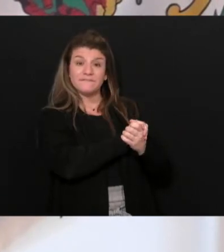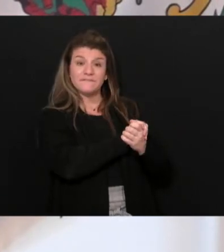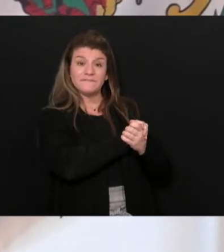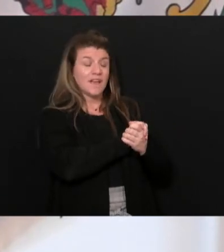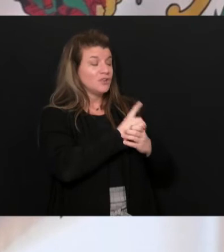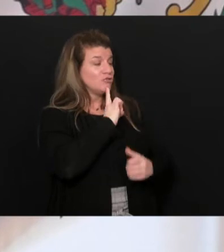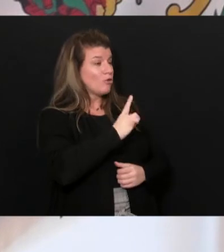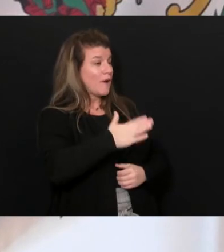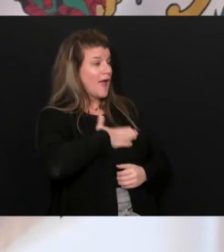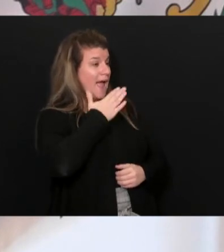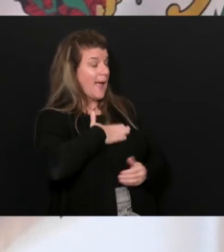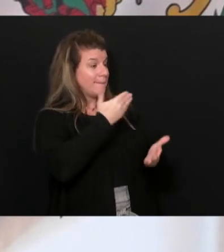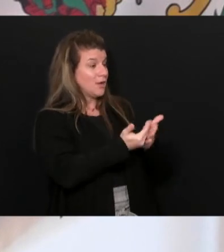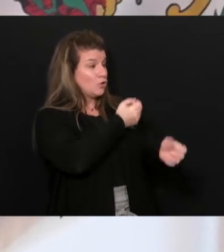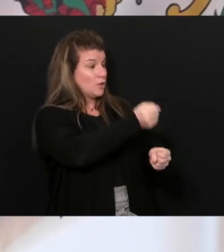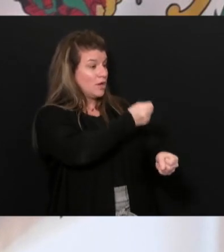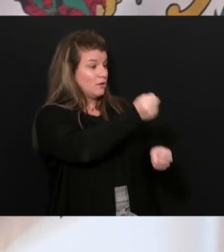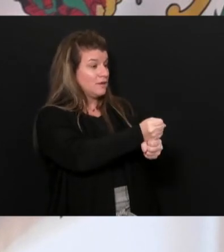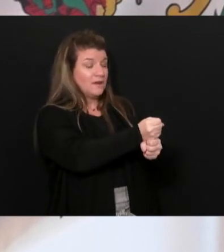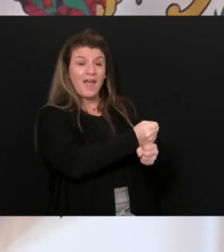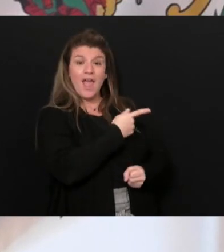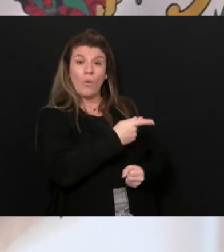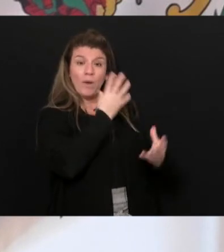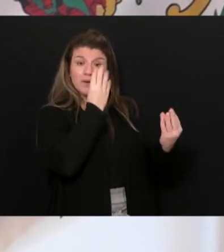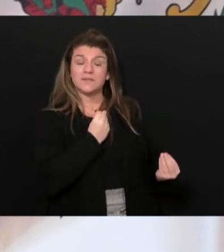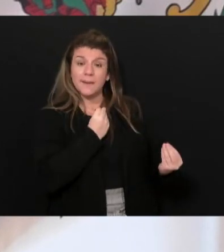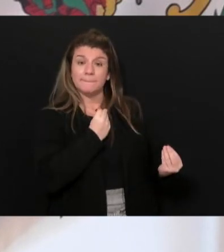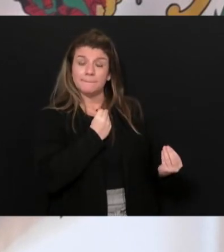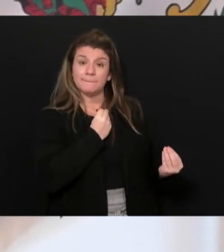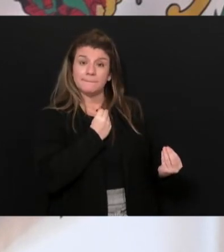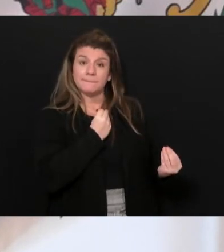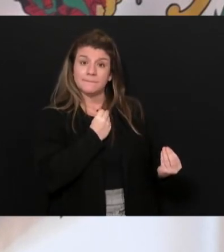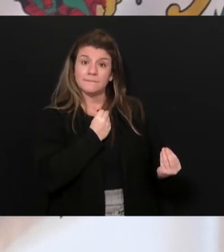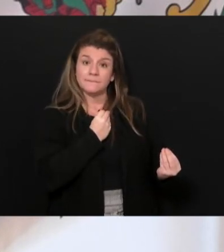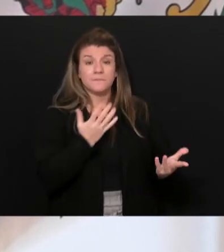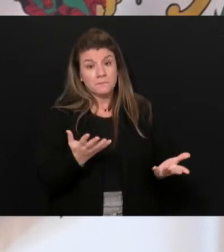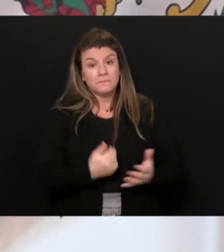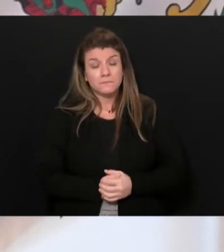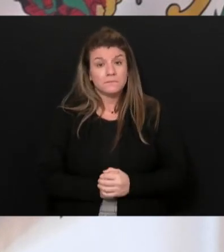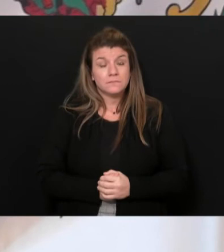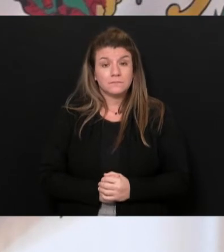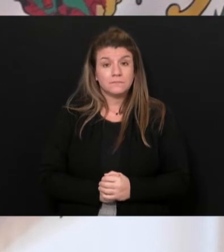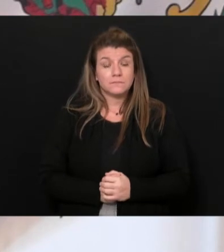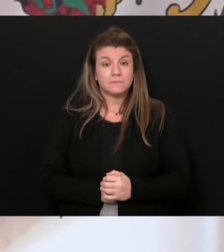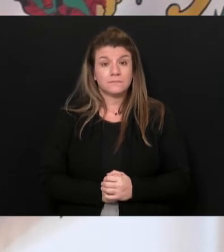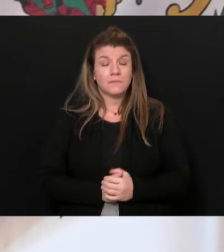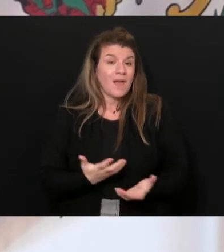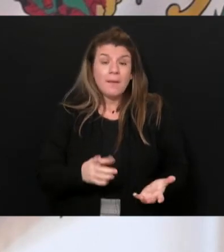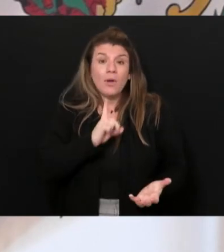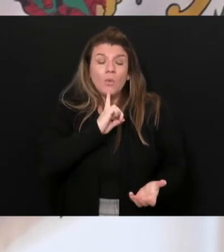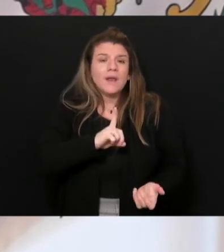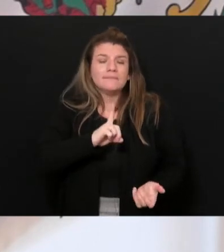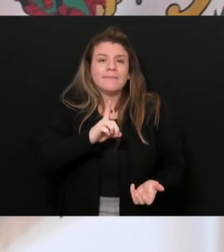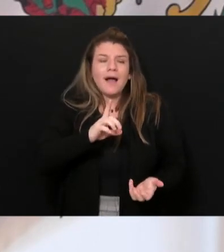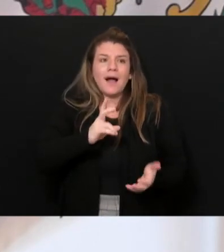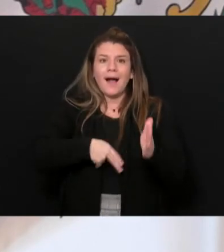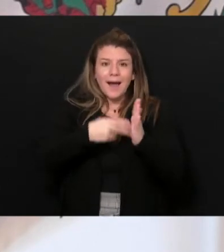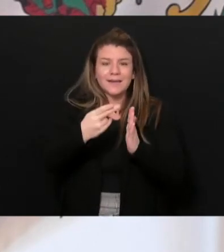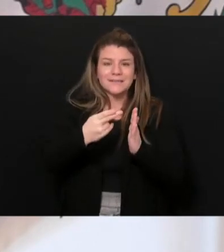a happy new year, and both of us went to sleep. Now, the bottom line is just